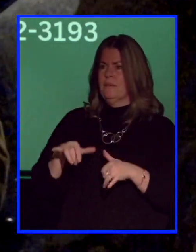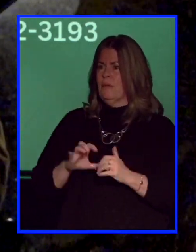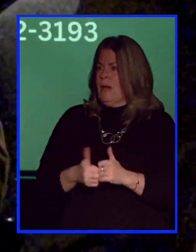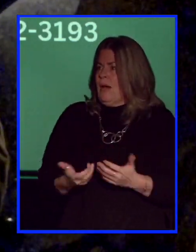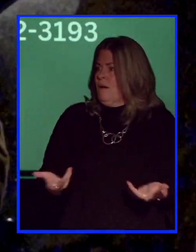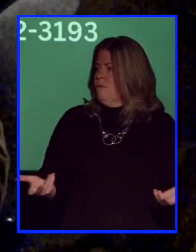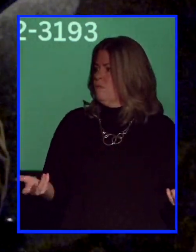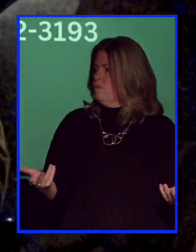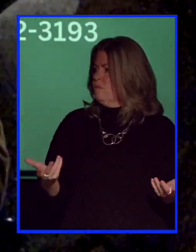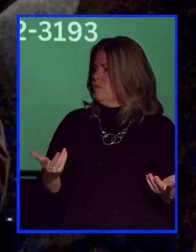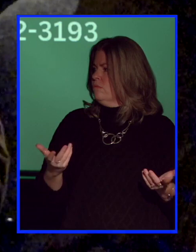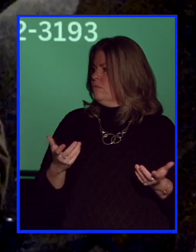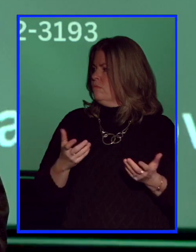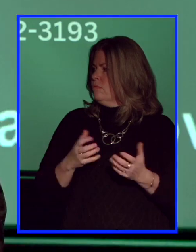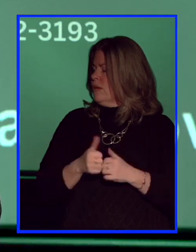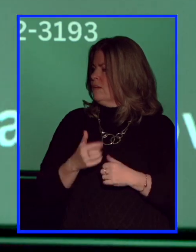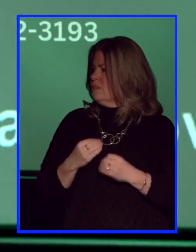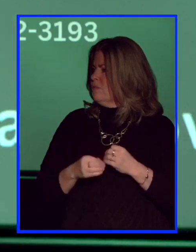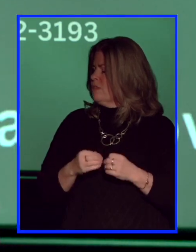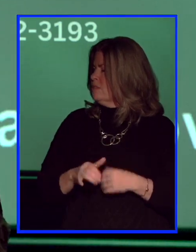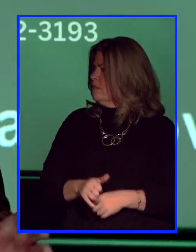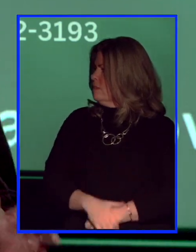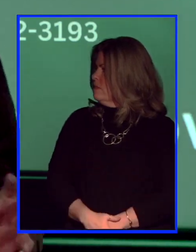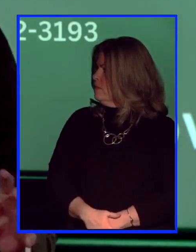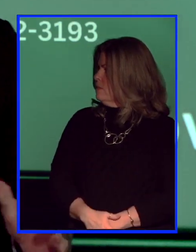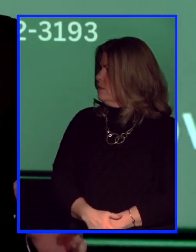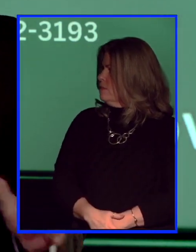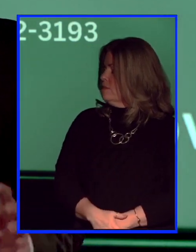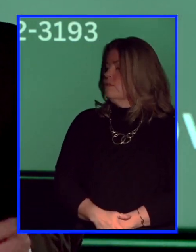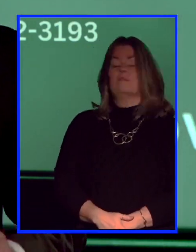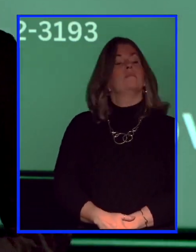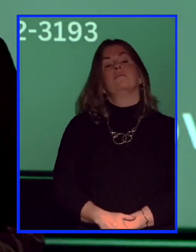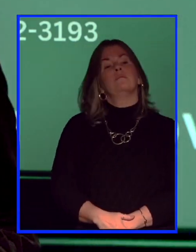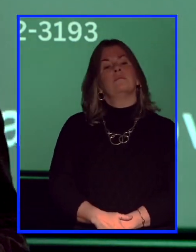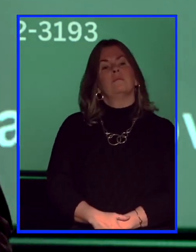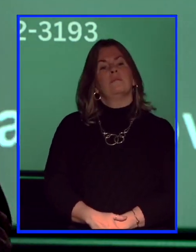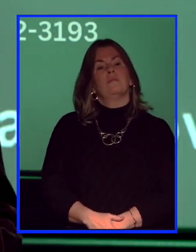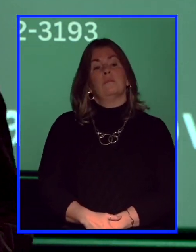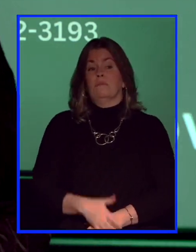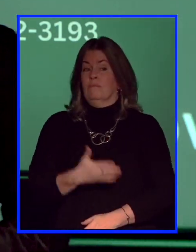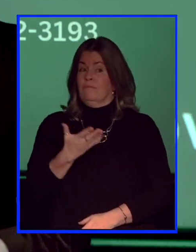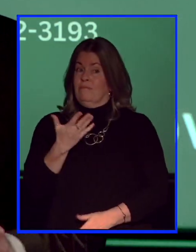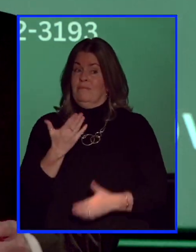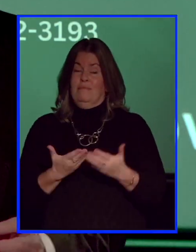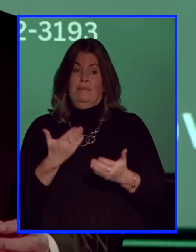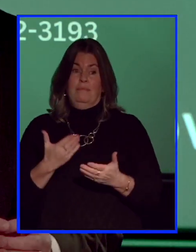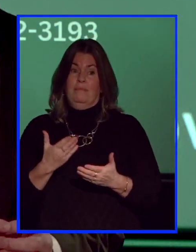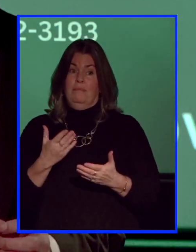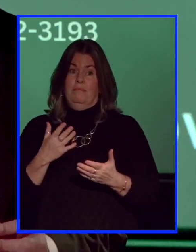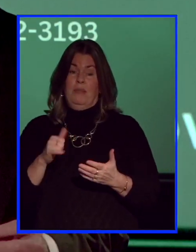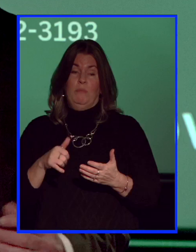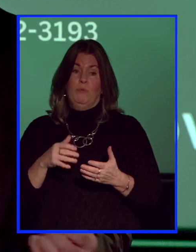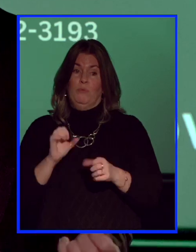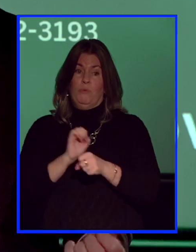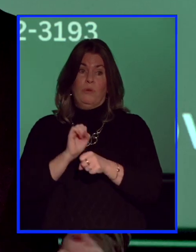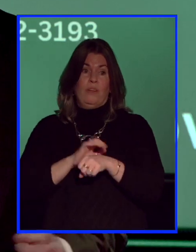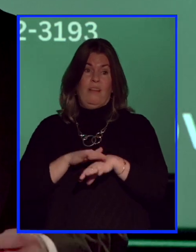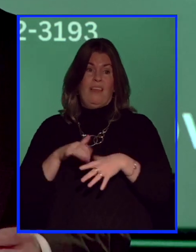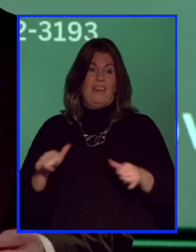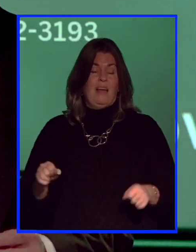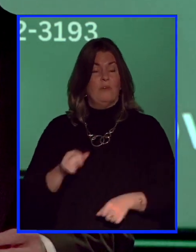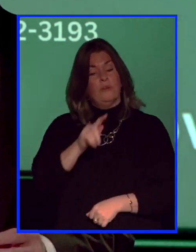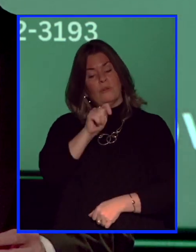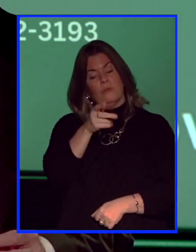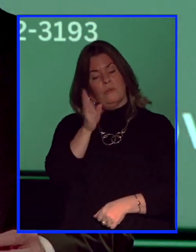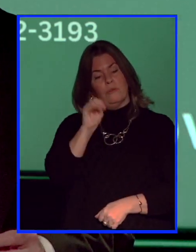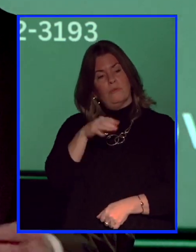that ever going to be broken? Well, you know, the fever may be breaking now. You know, Trump had an iron grip